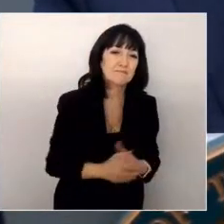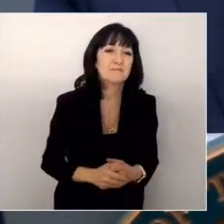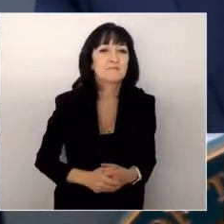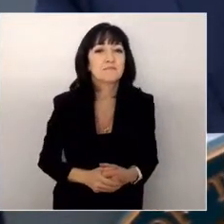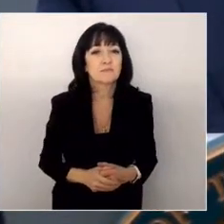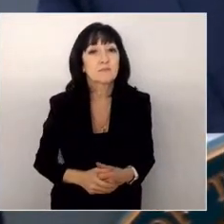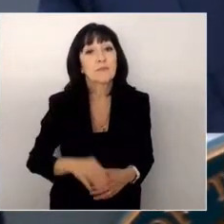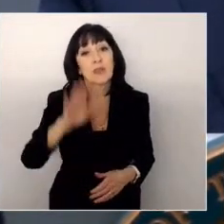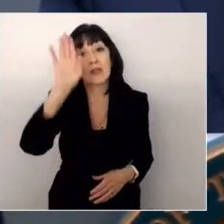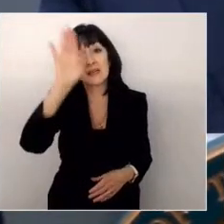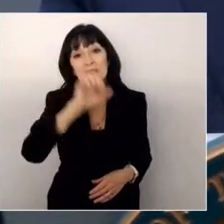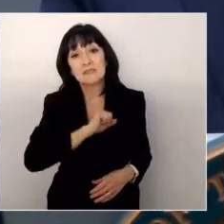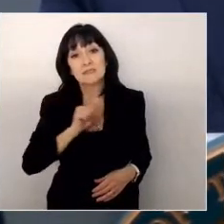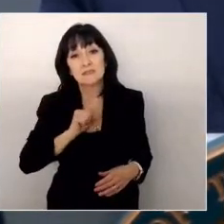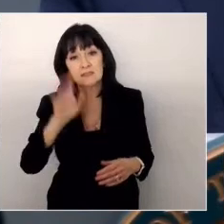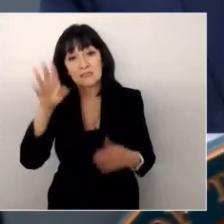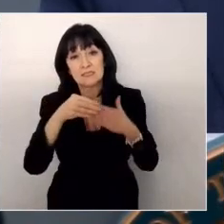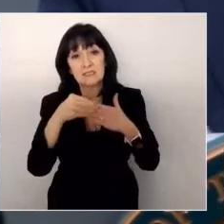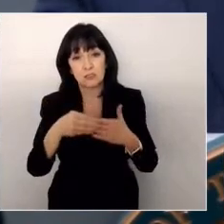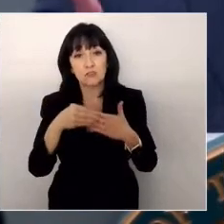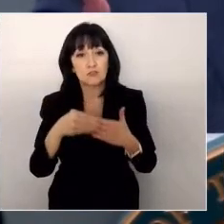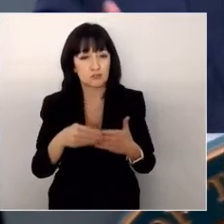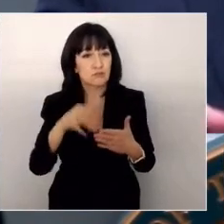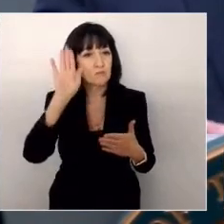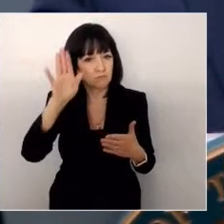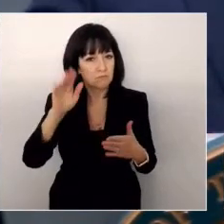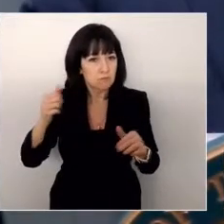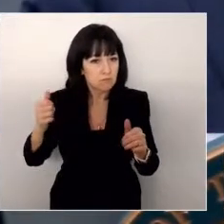to a $15 minimum wage.